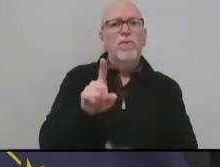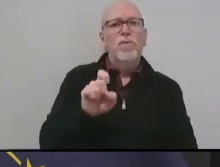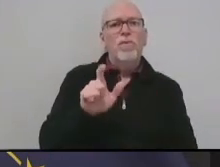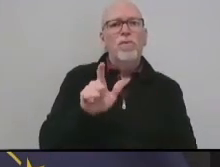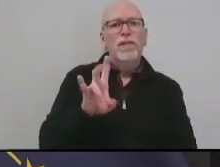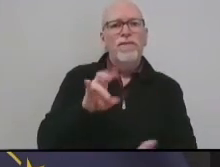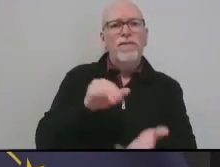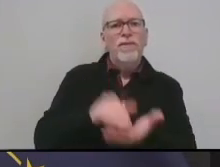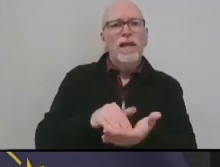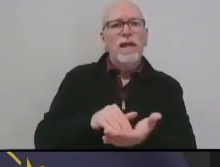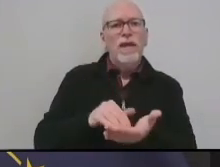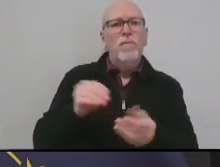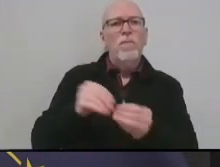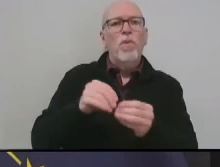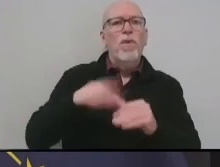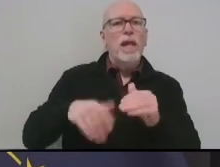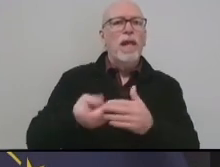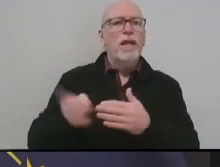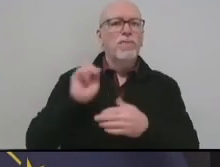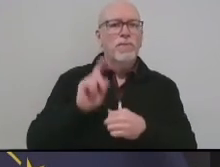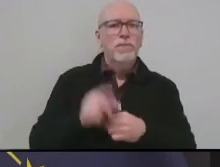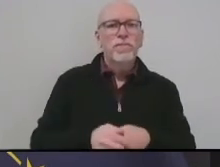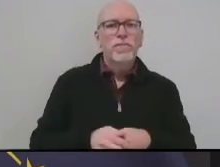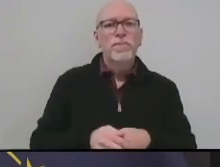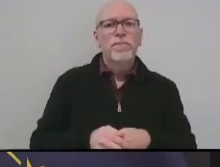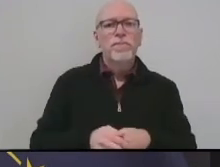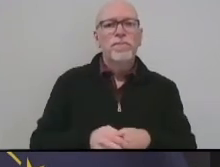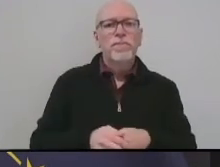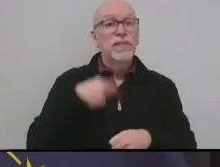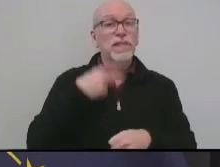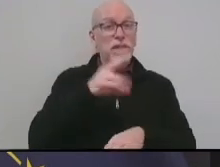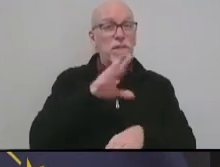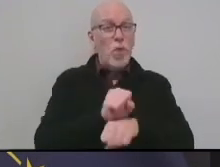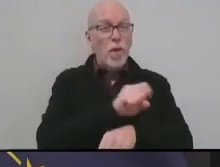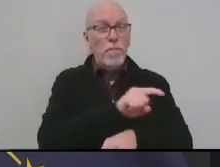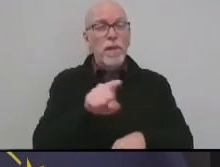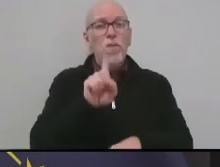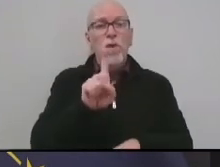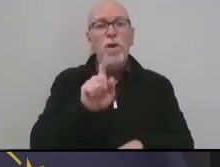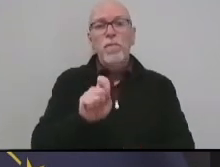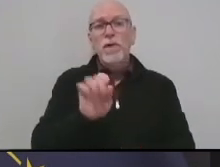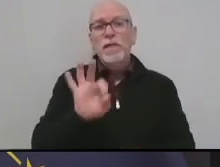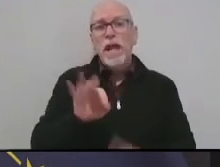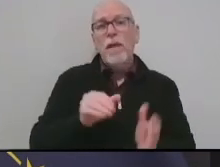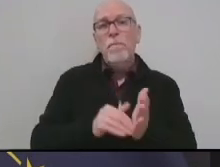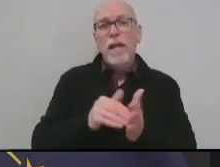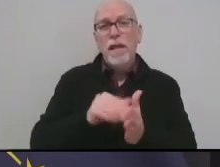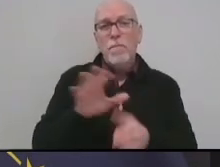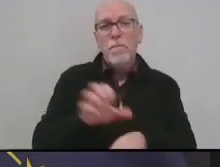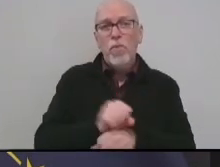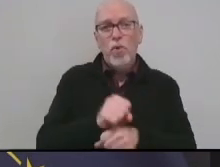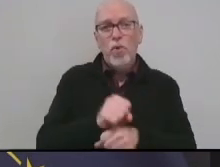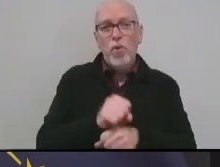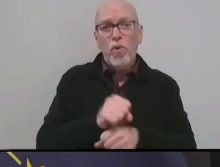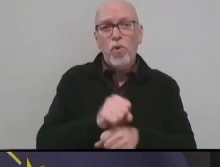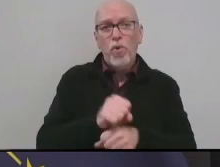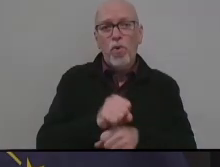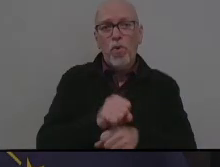127,000 Hoosiers. When we look at our appointments, nearly 1.9 million appointments have been scheduled since we first began offering